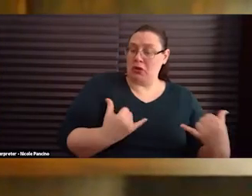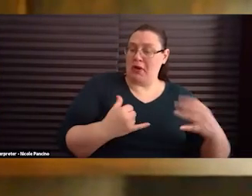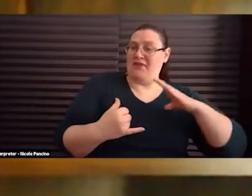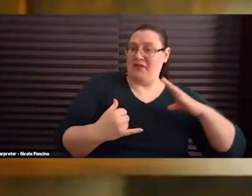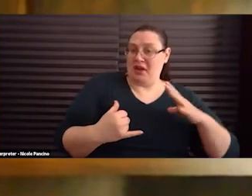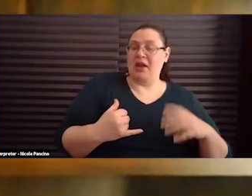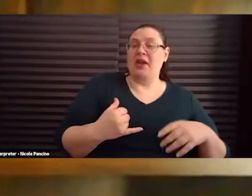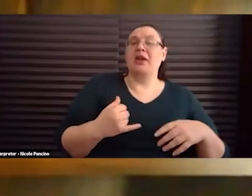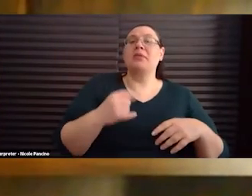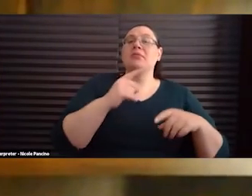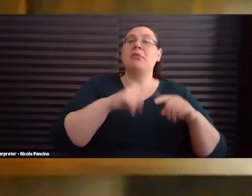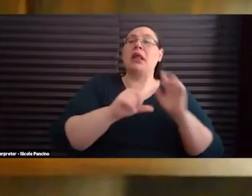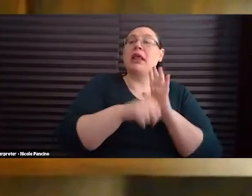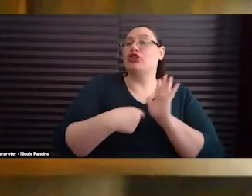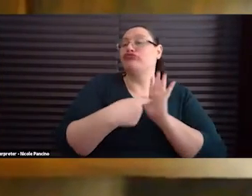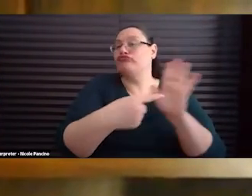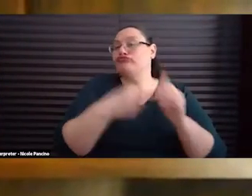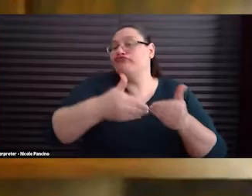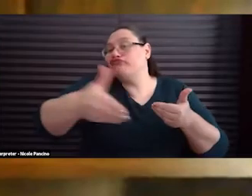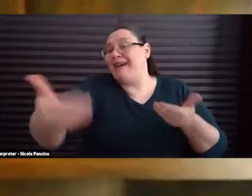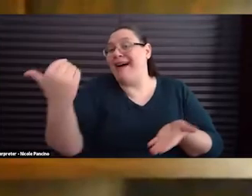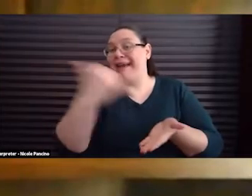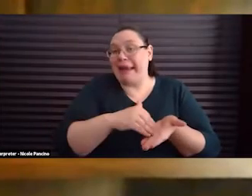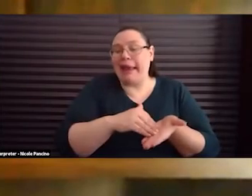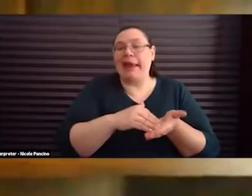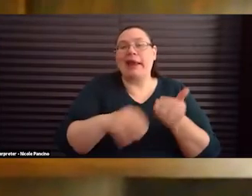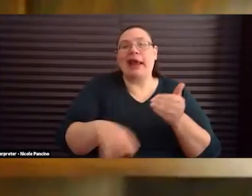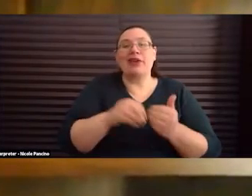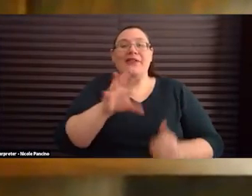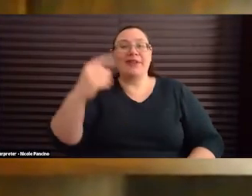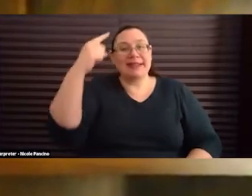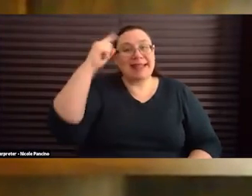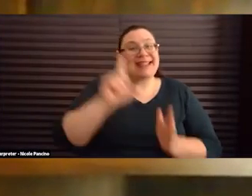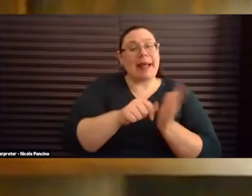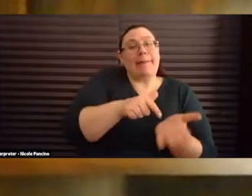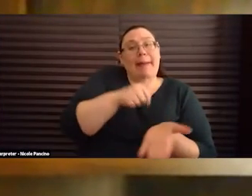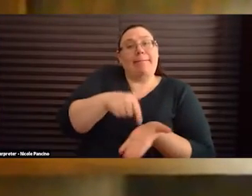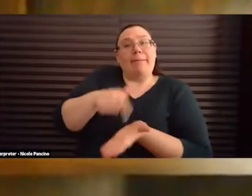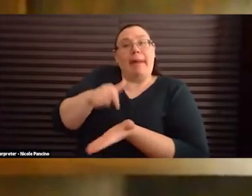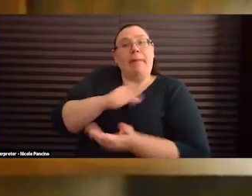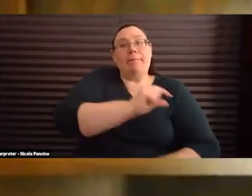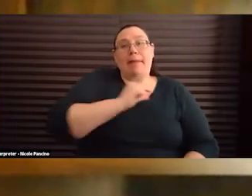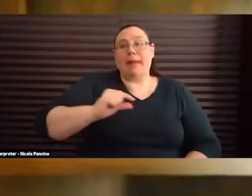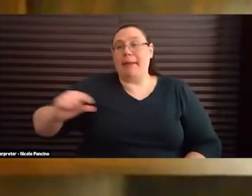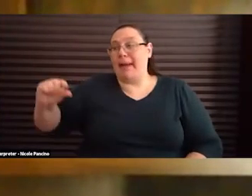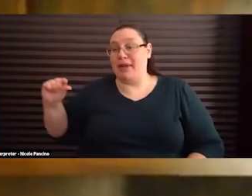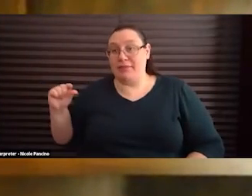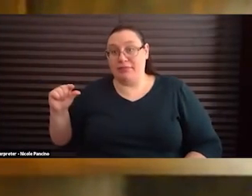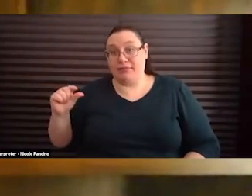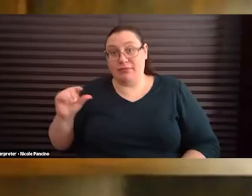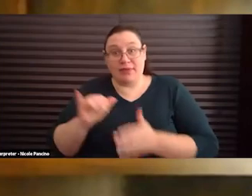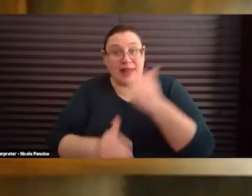exploiting this television show, I'll receive an additional 50 cents. That's potentially going